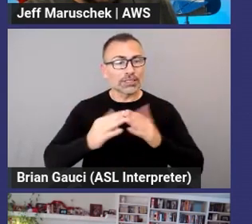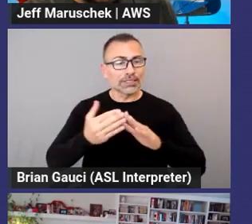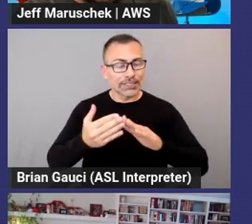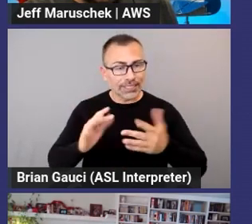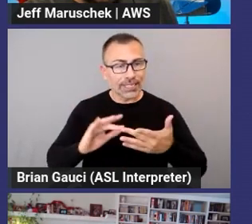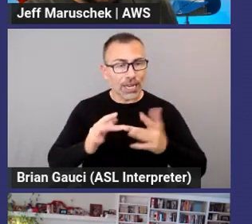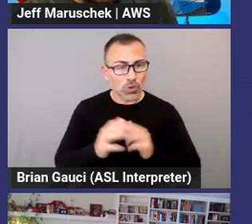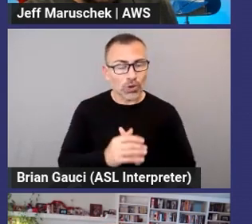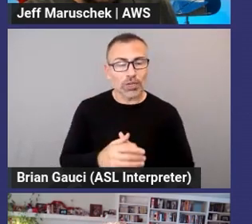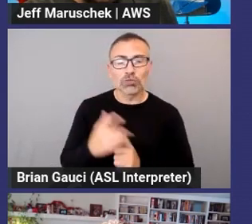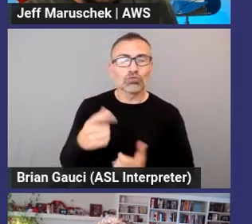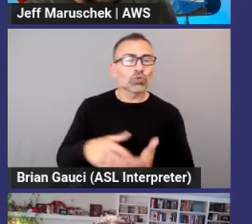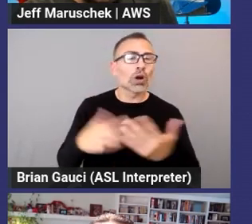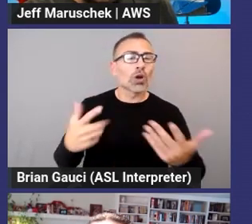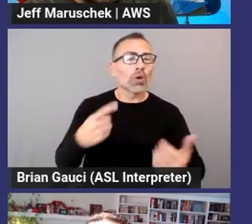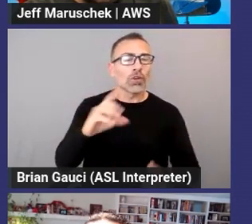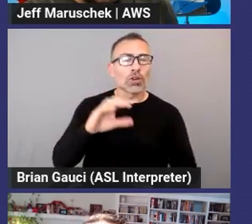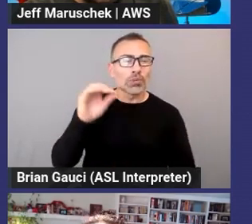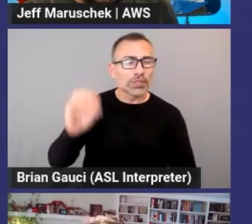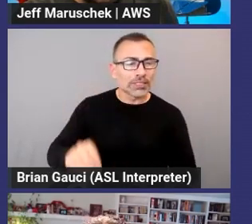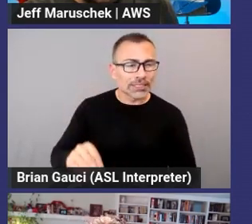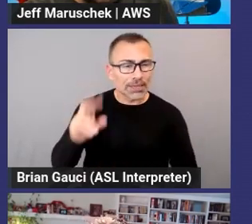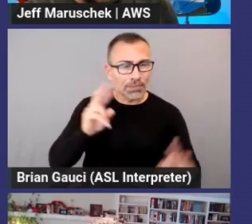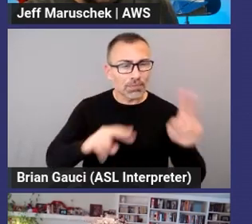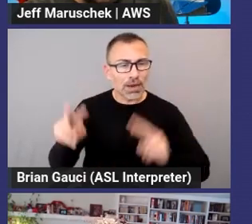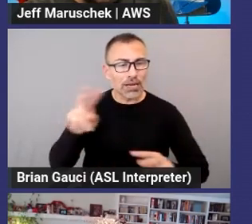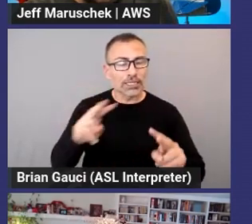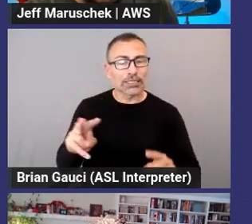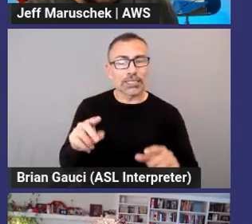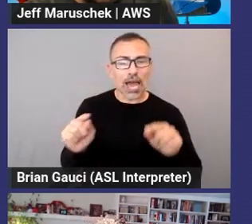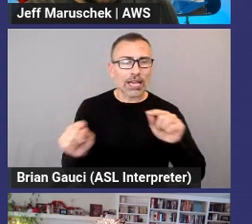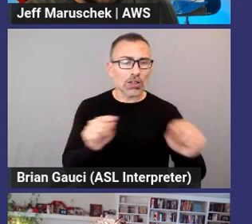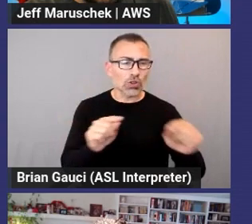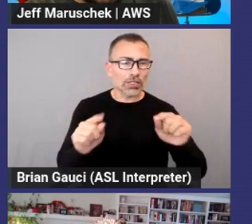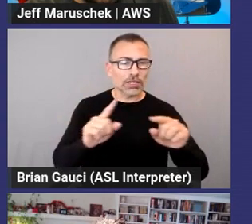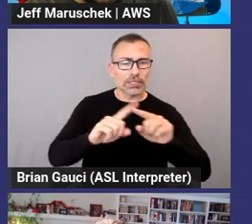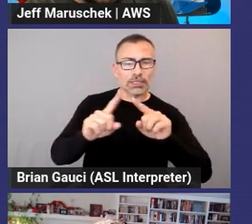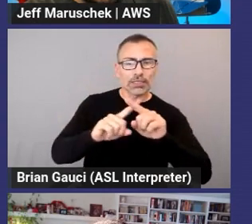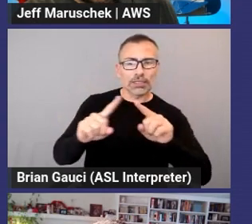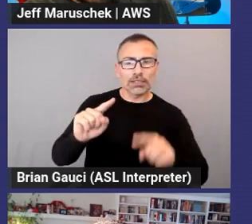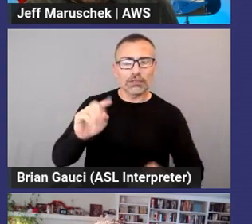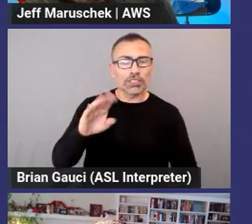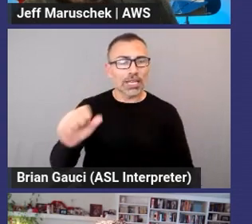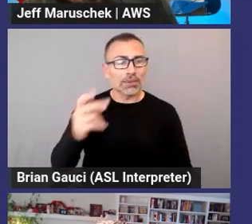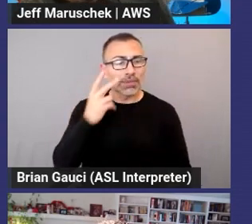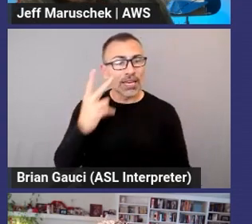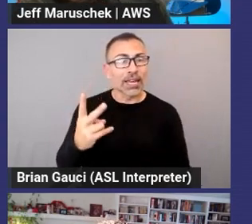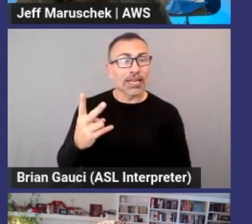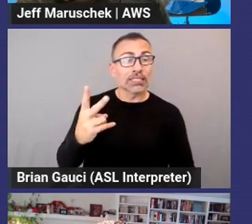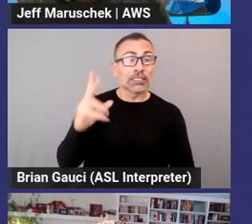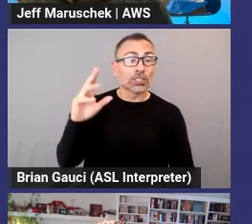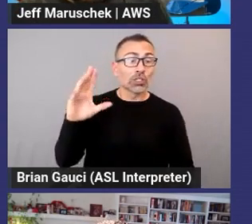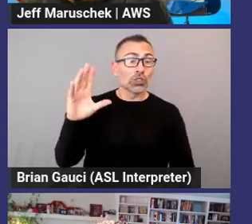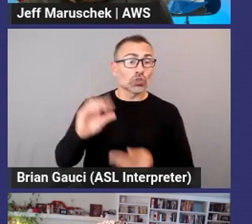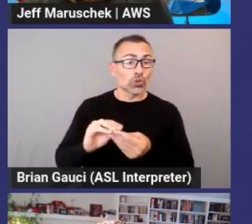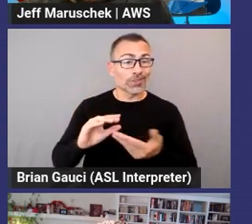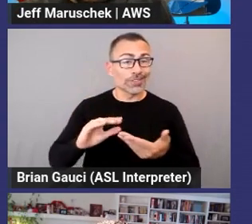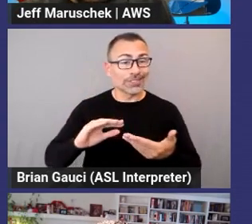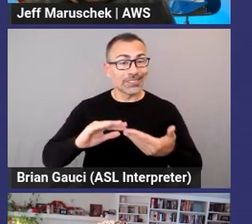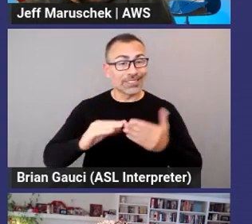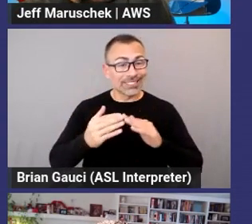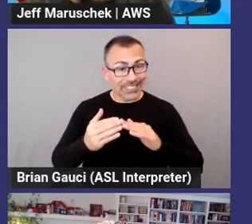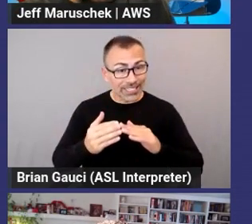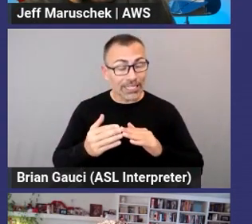I can toggle between the two tabs, and I can get information around total city networks to choose here. I can also